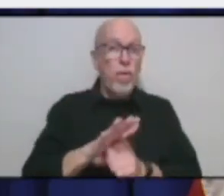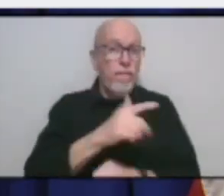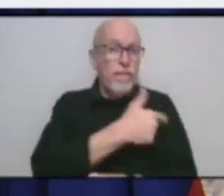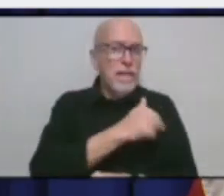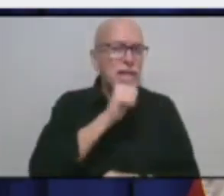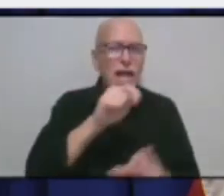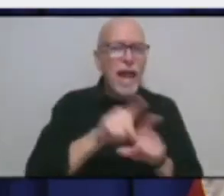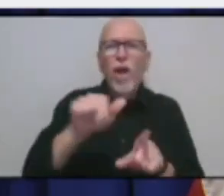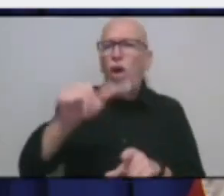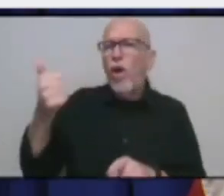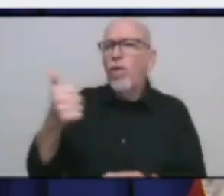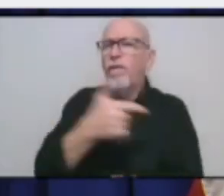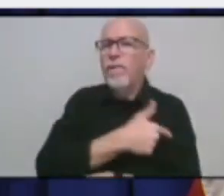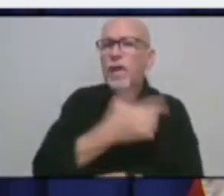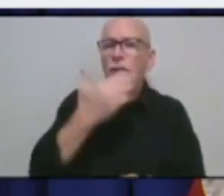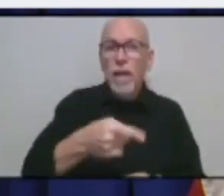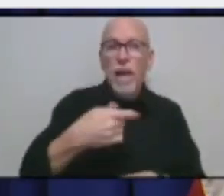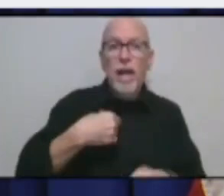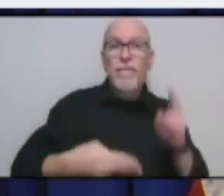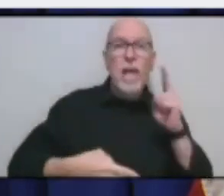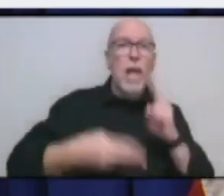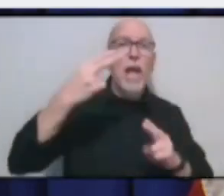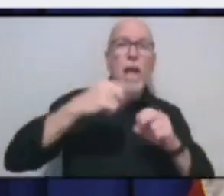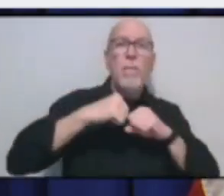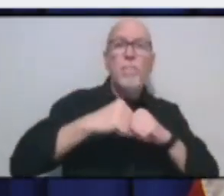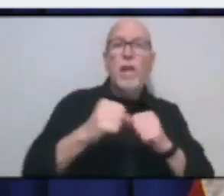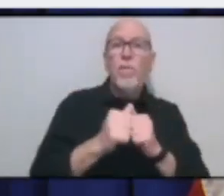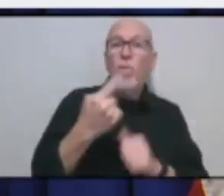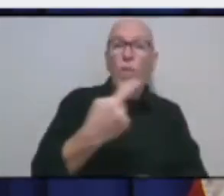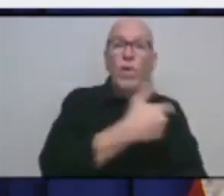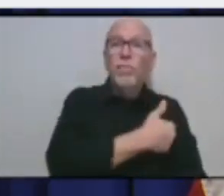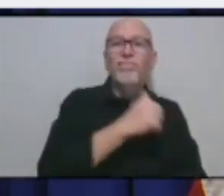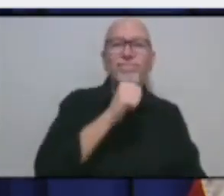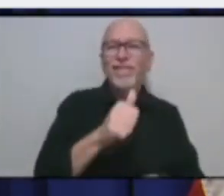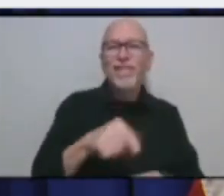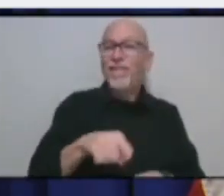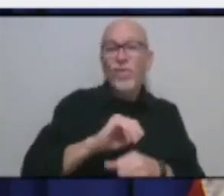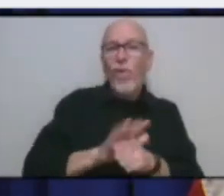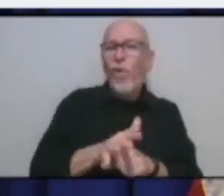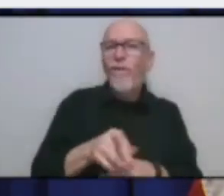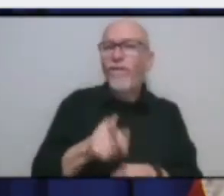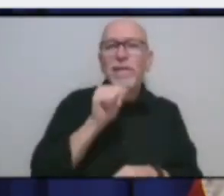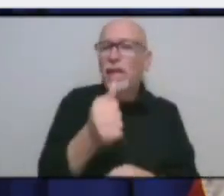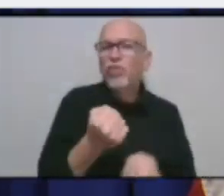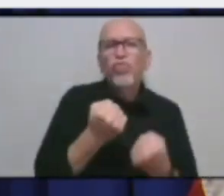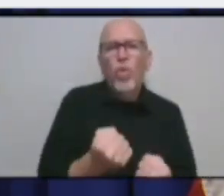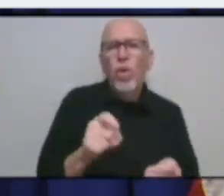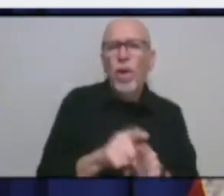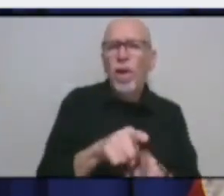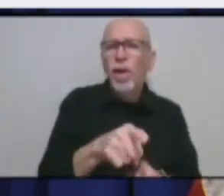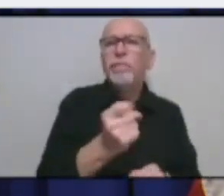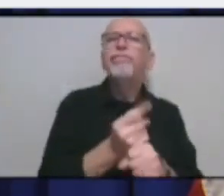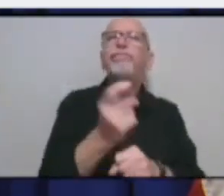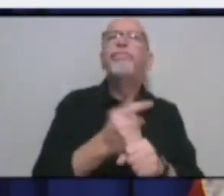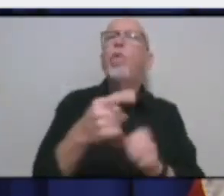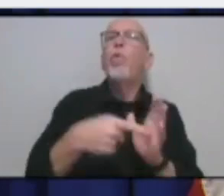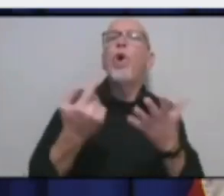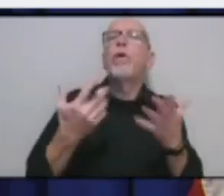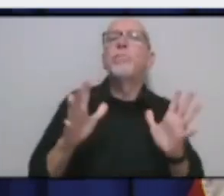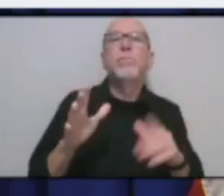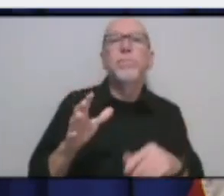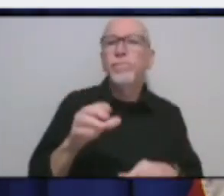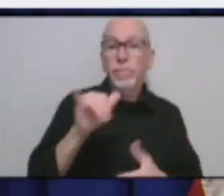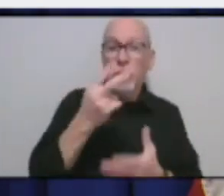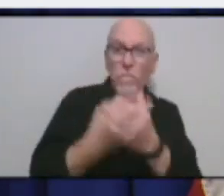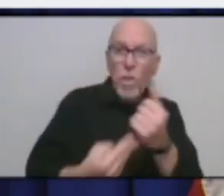provides a high level of protection with a single dose. The COVID vaccine does not do that. Both doses are necessary for it